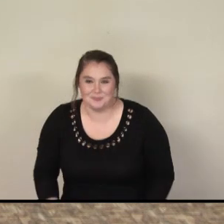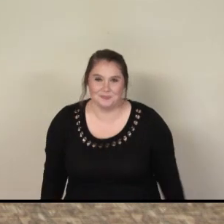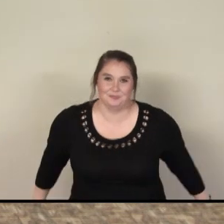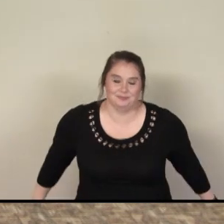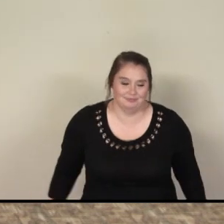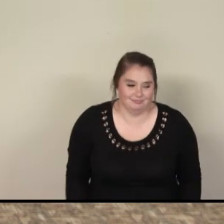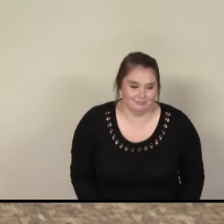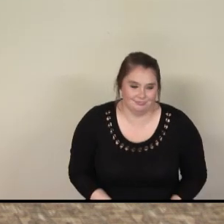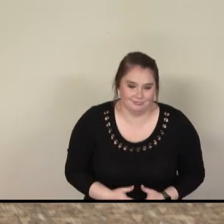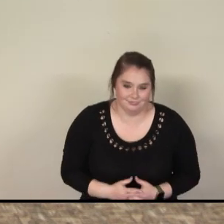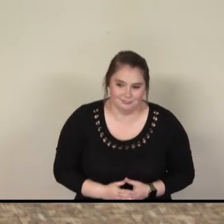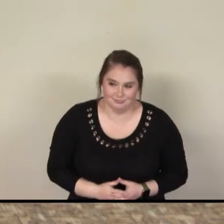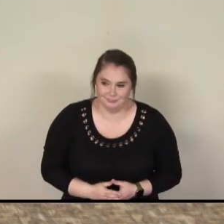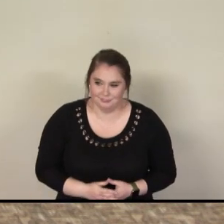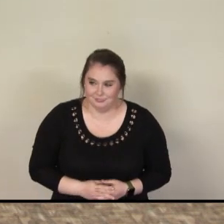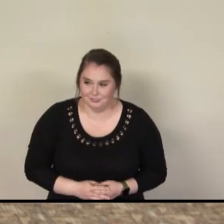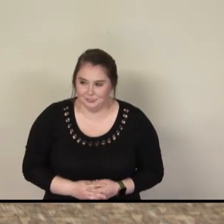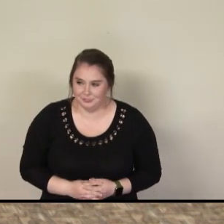Okay. Yep.